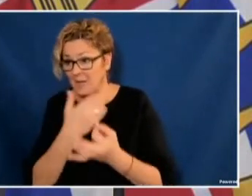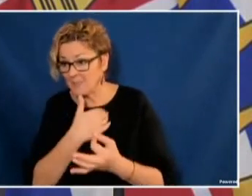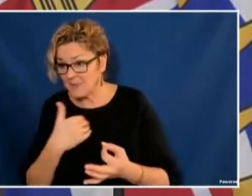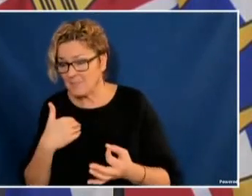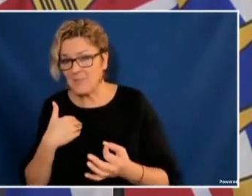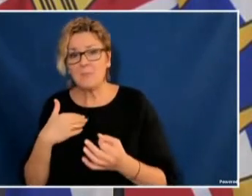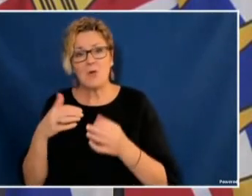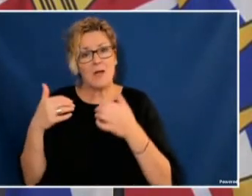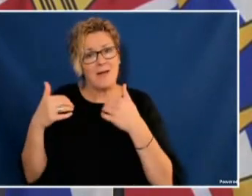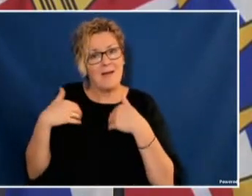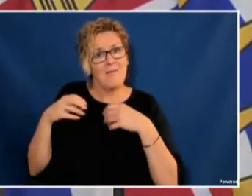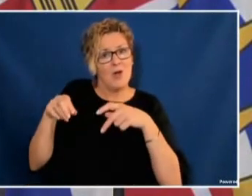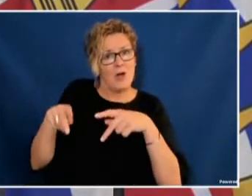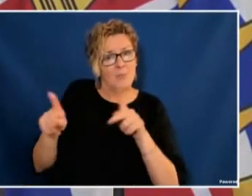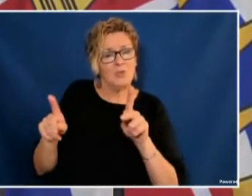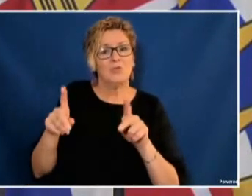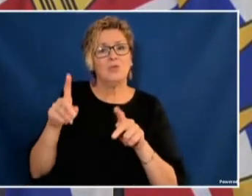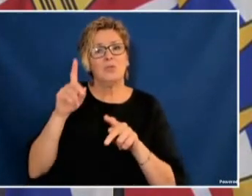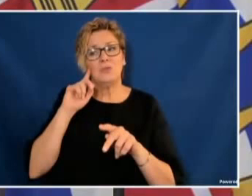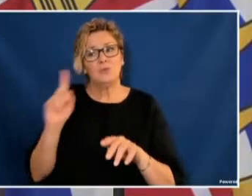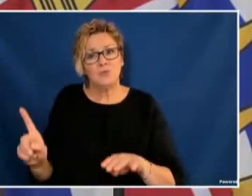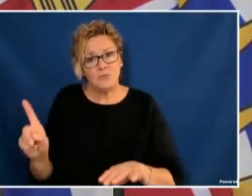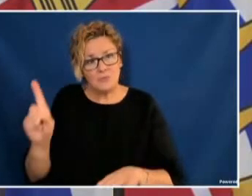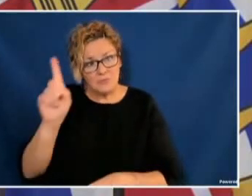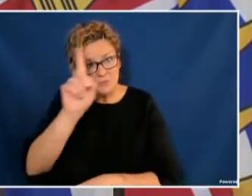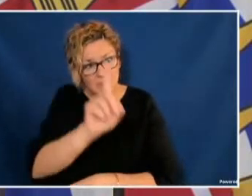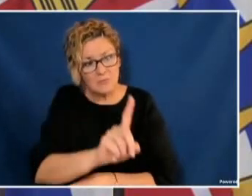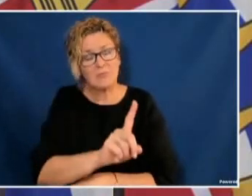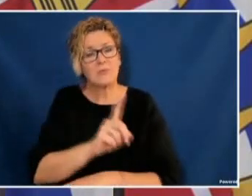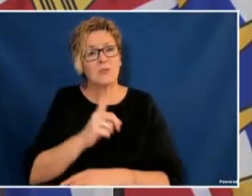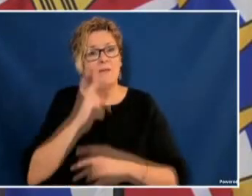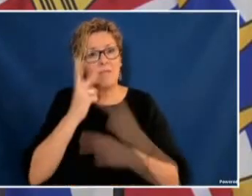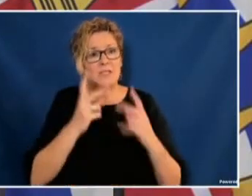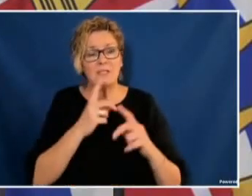directions. Marcella Bernardo, News 1130.